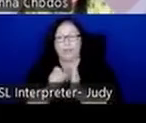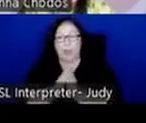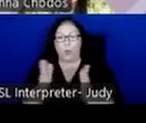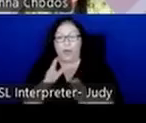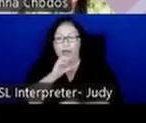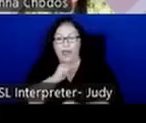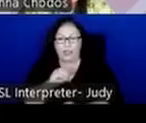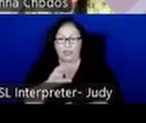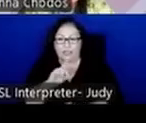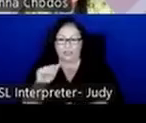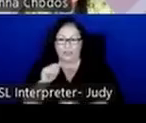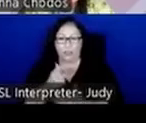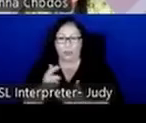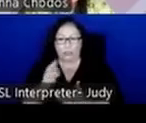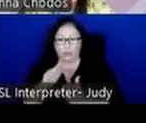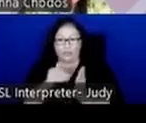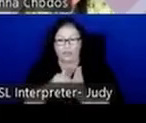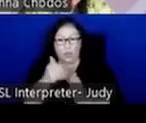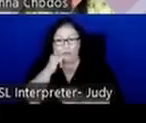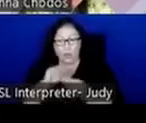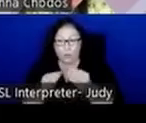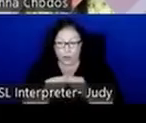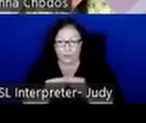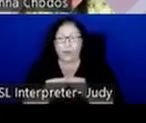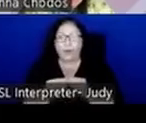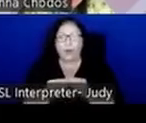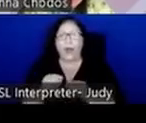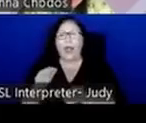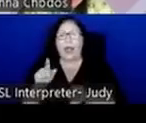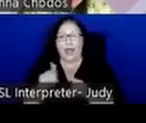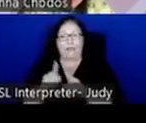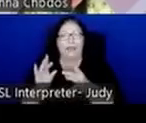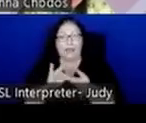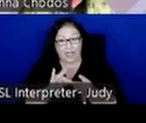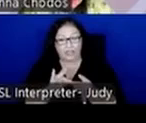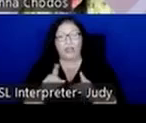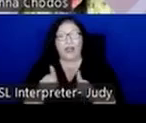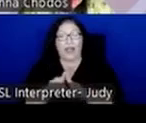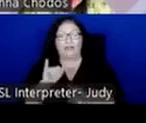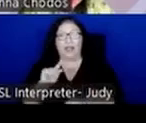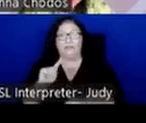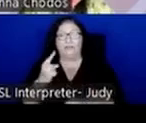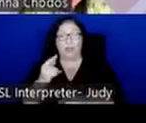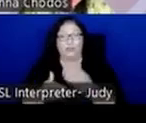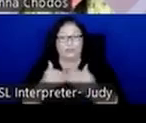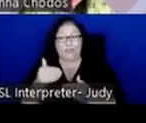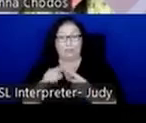Center phone number as a connection, as that first step to reach out for